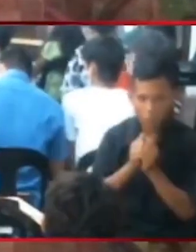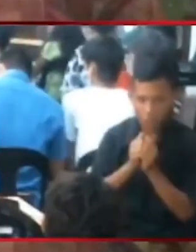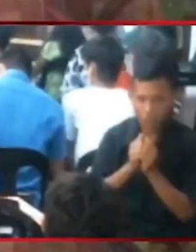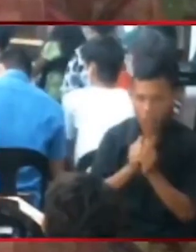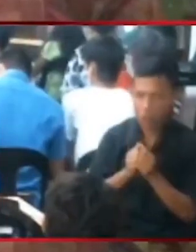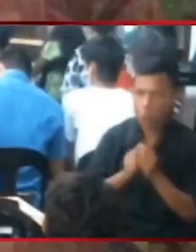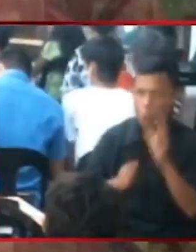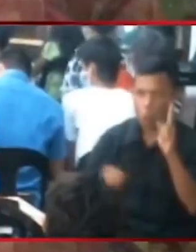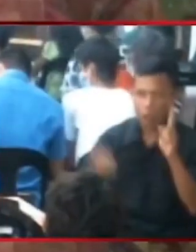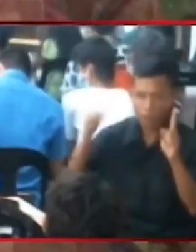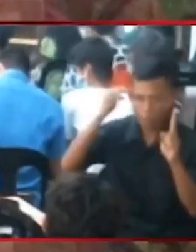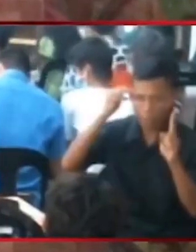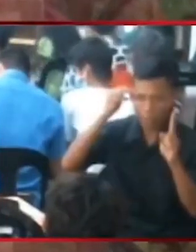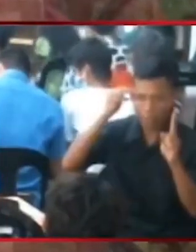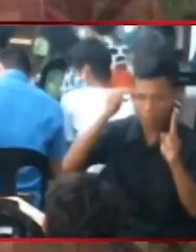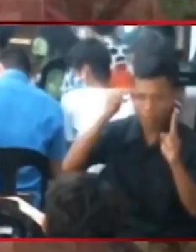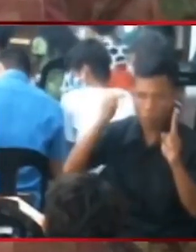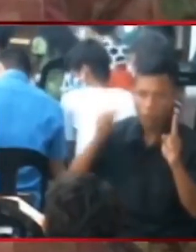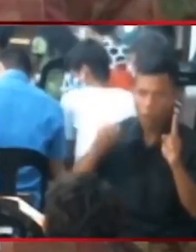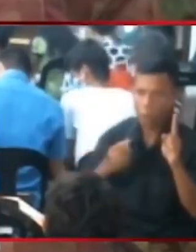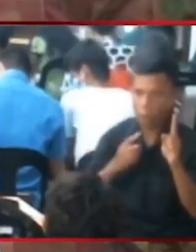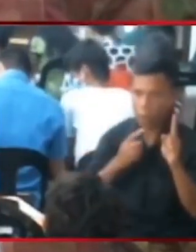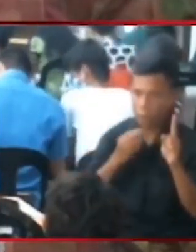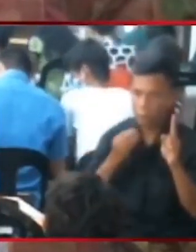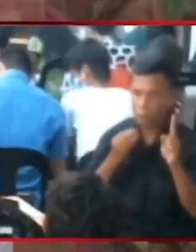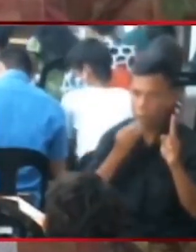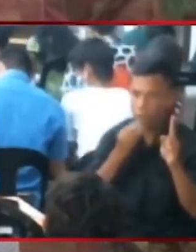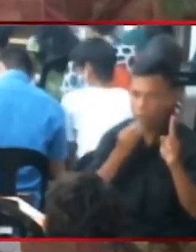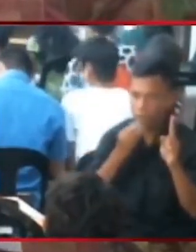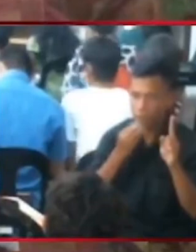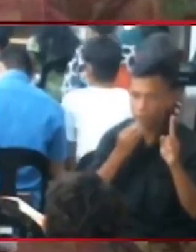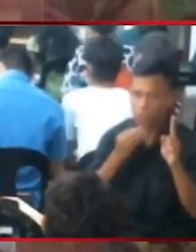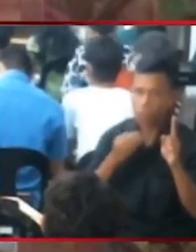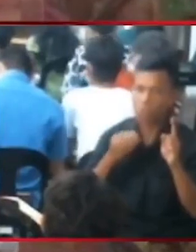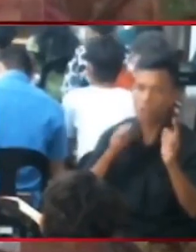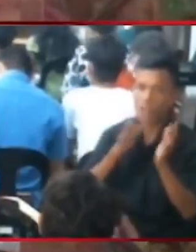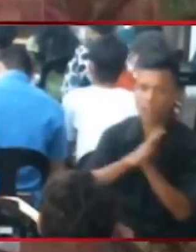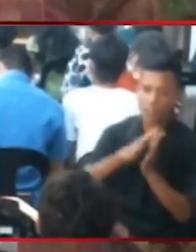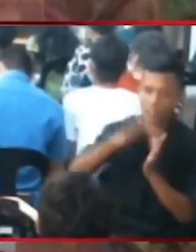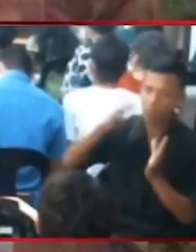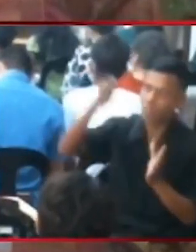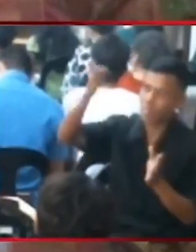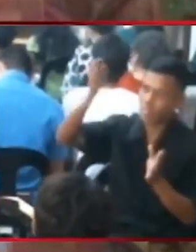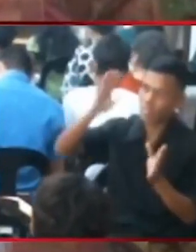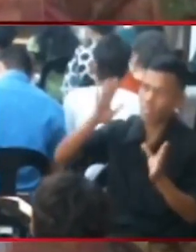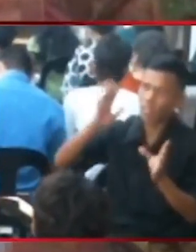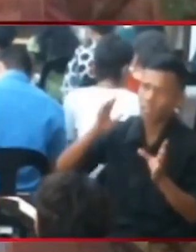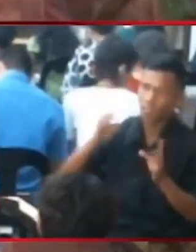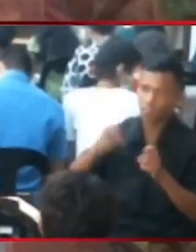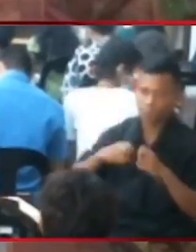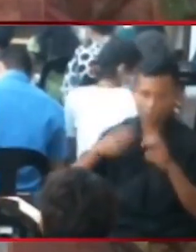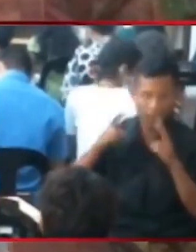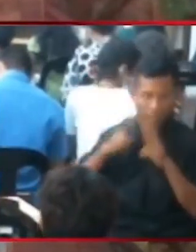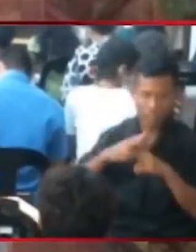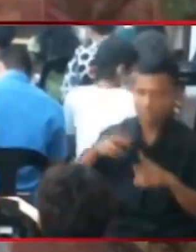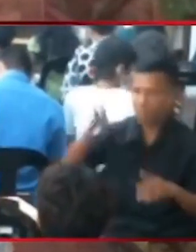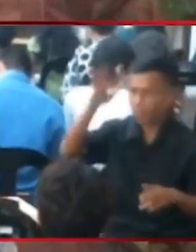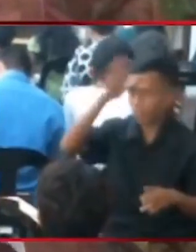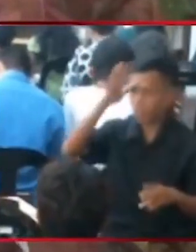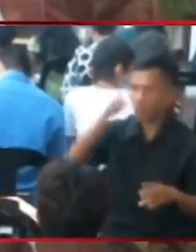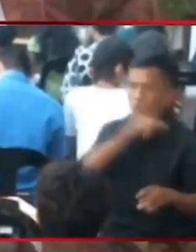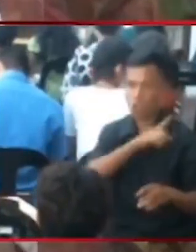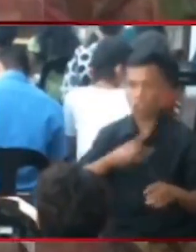may with one mind and one mouth glorify God, even the Father of our